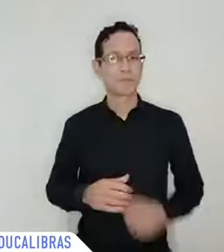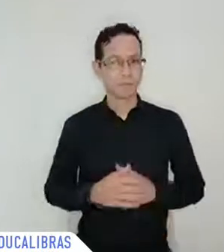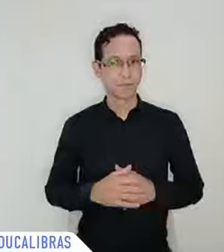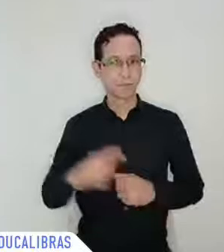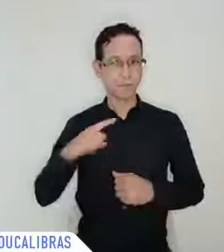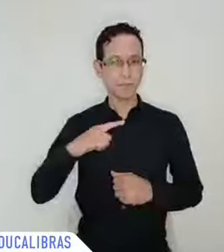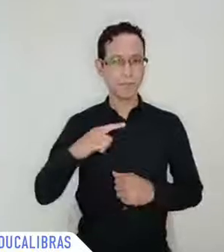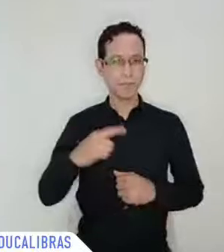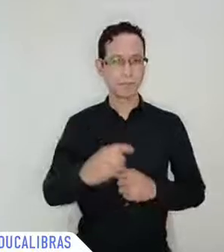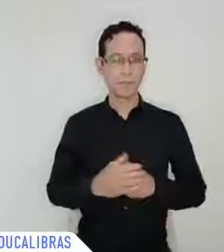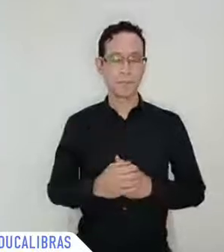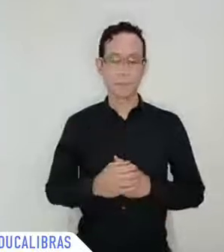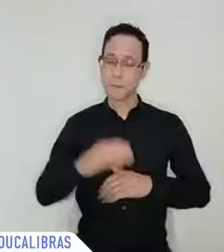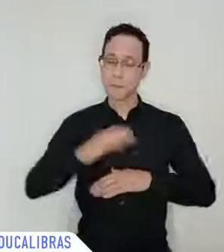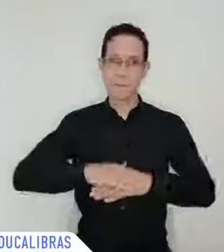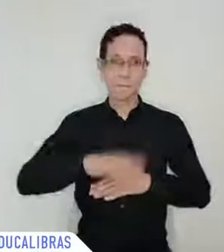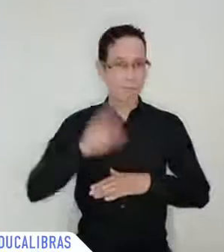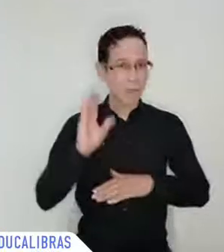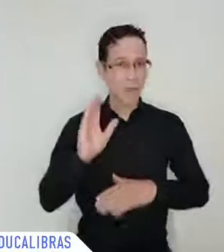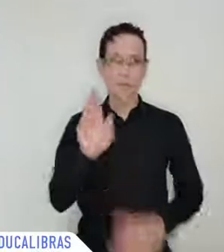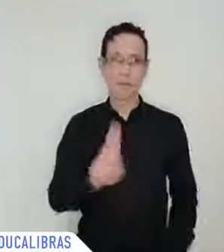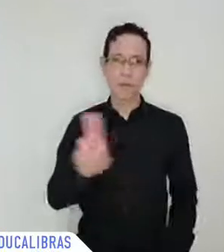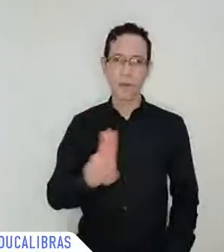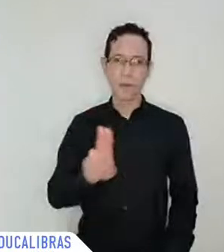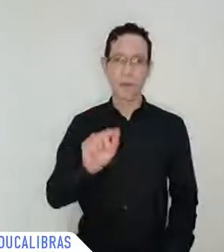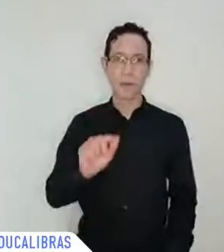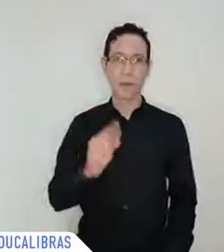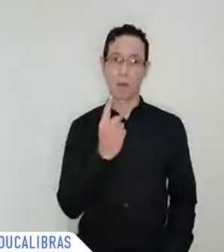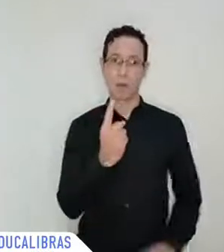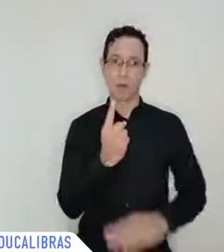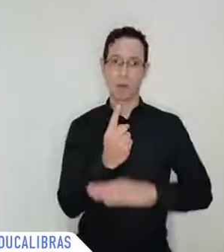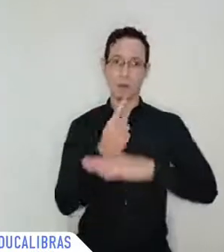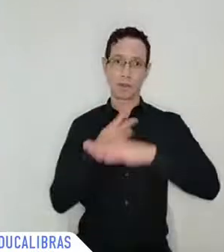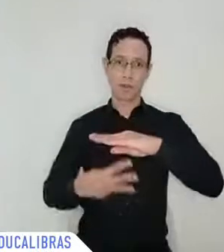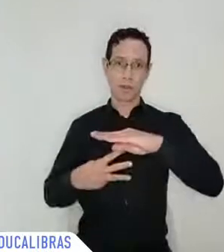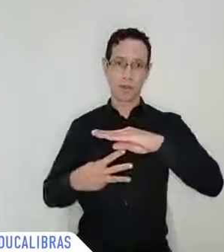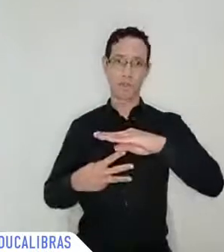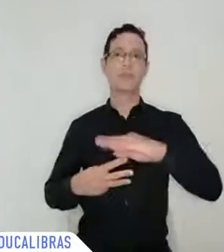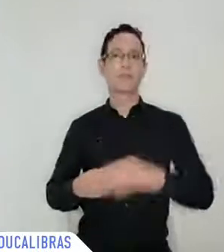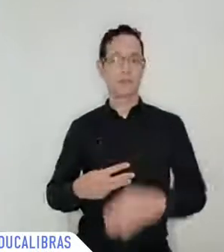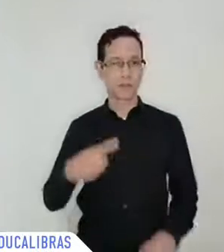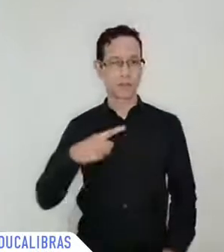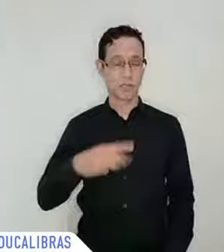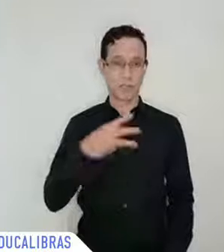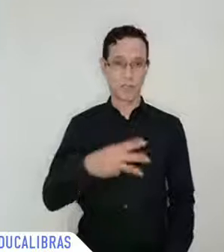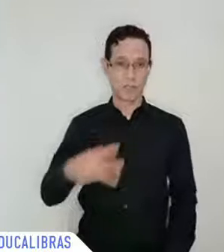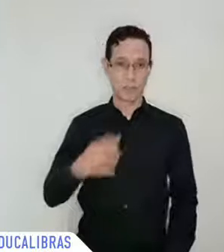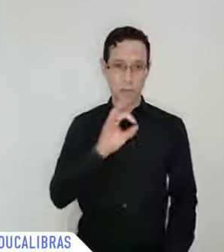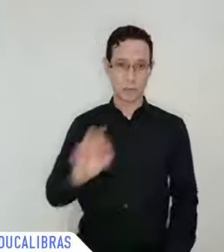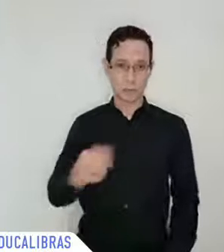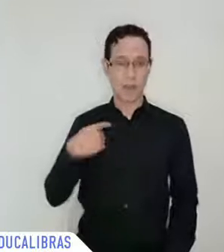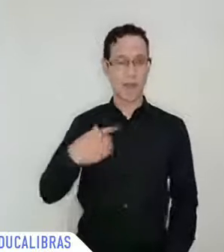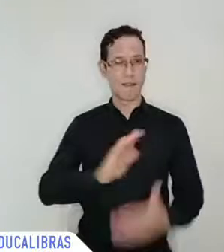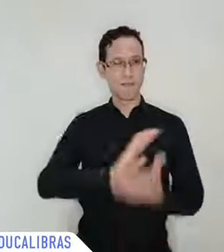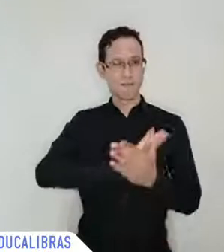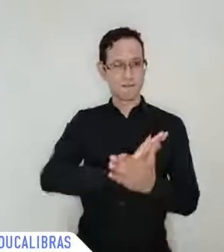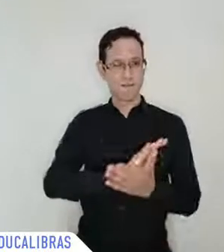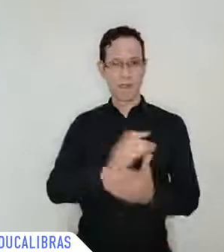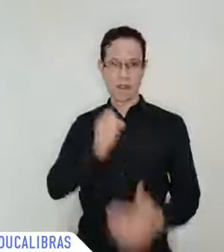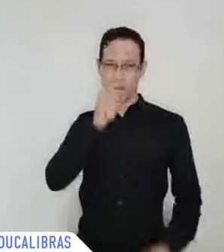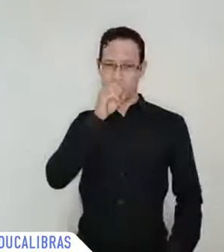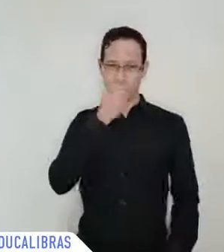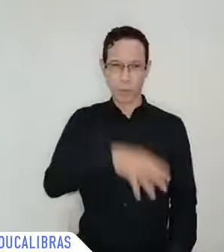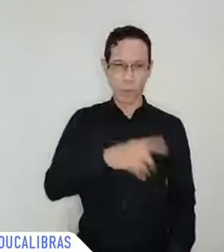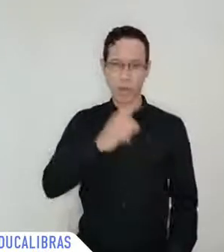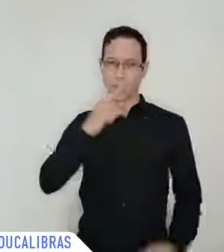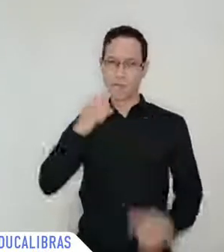This is what I want to tell you. The most recurrent type of attack, which correspond to 1/3